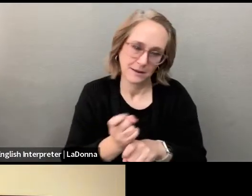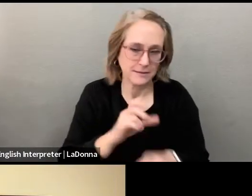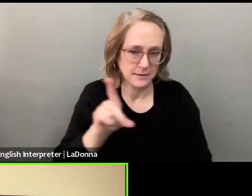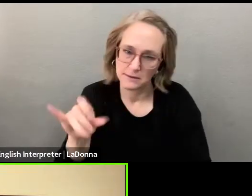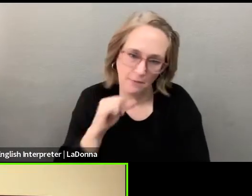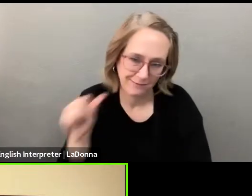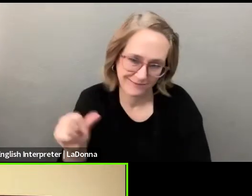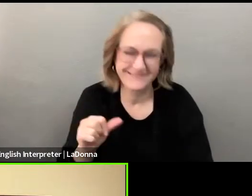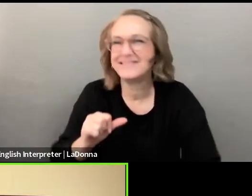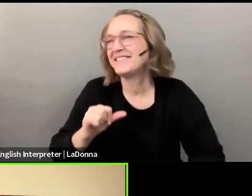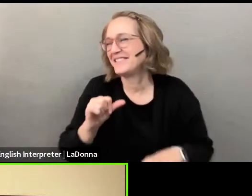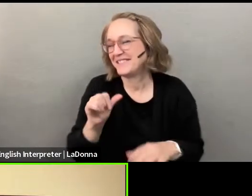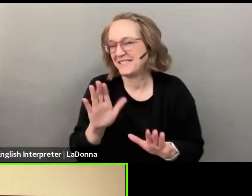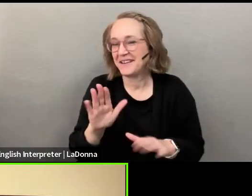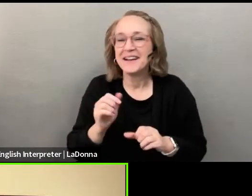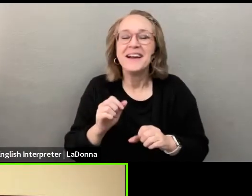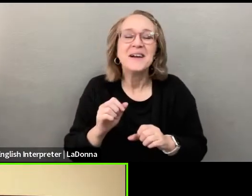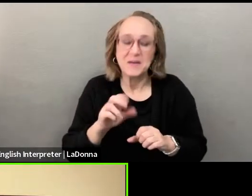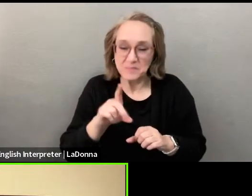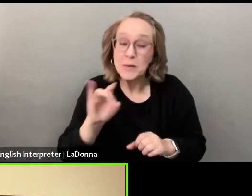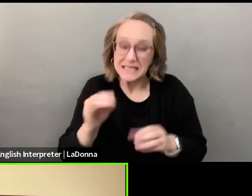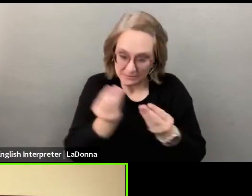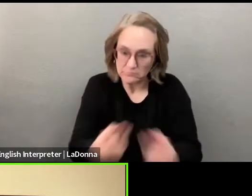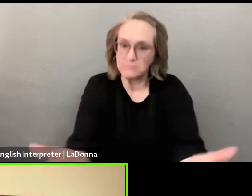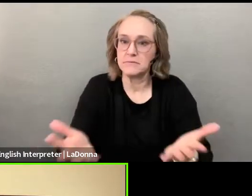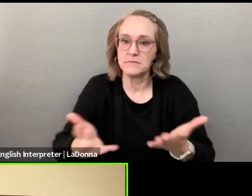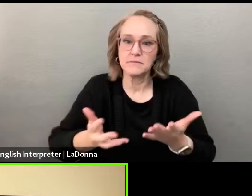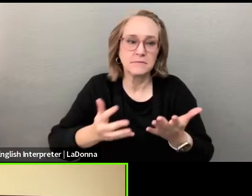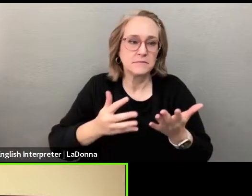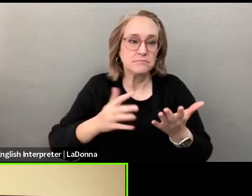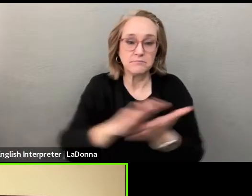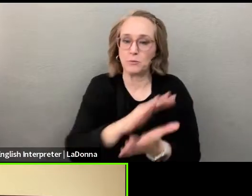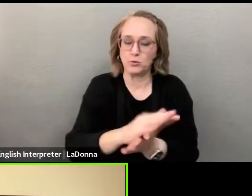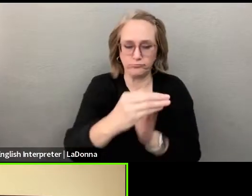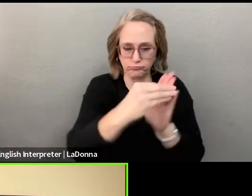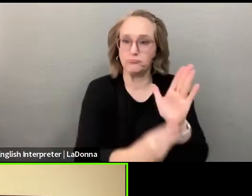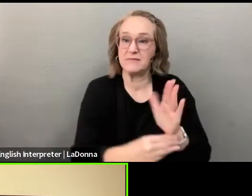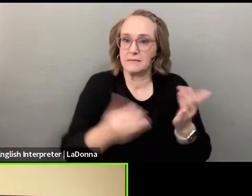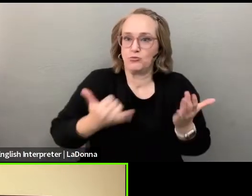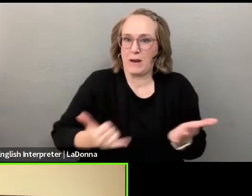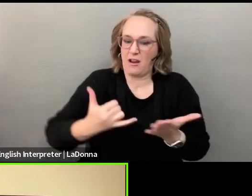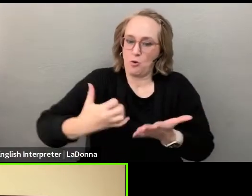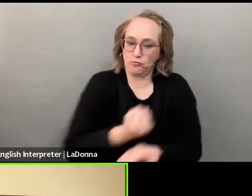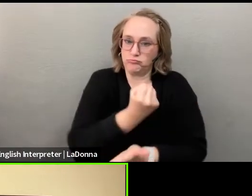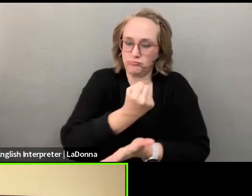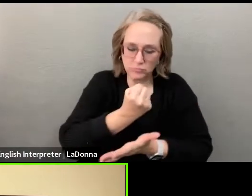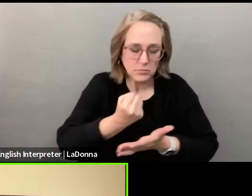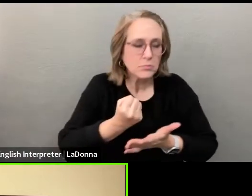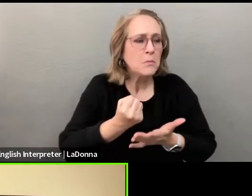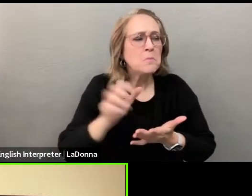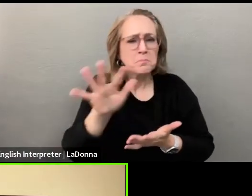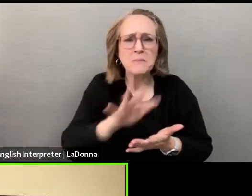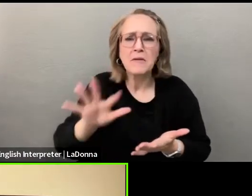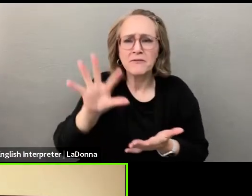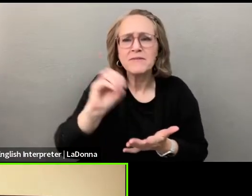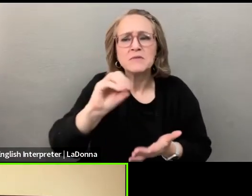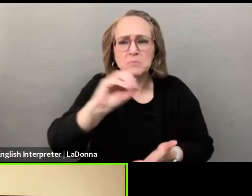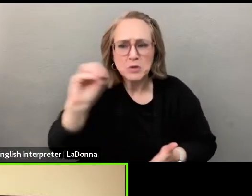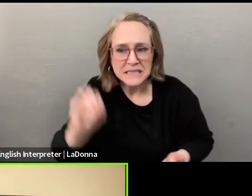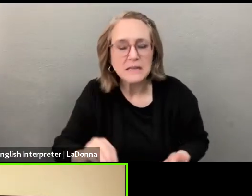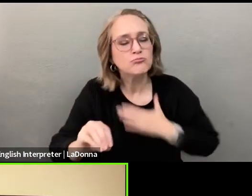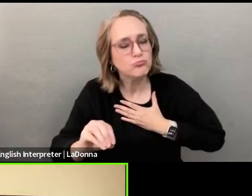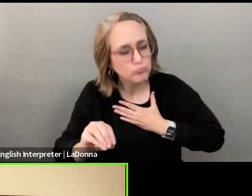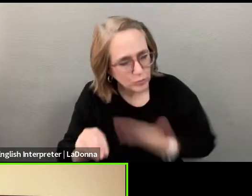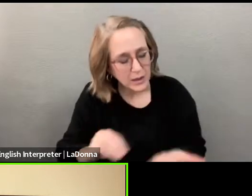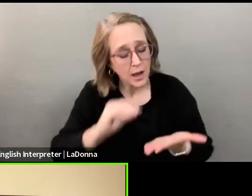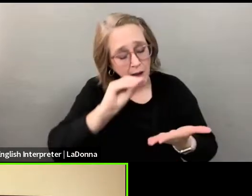did give the members right there an opportunity to fill out the survey, and more than half of them graciously filled